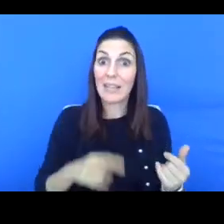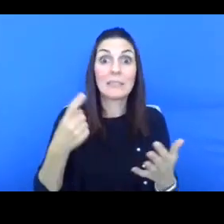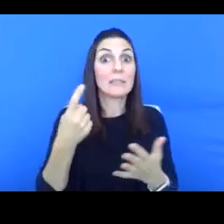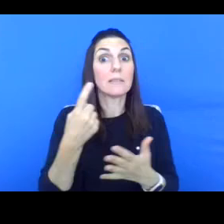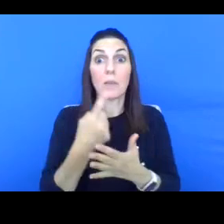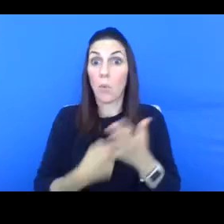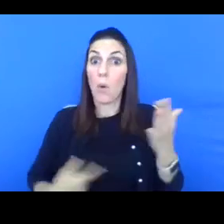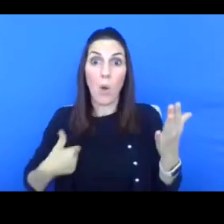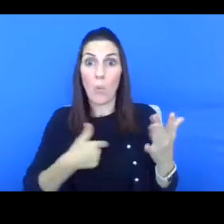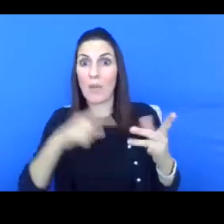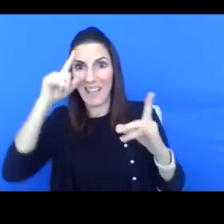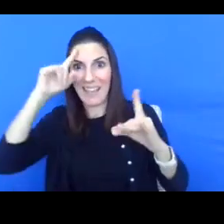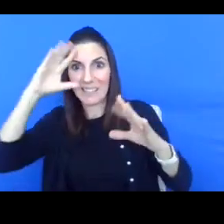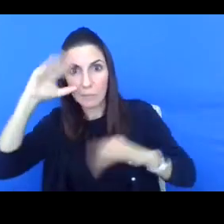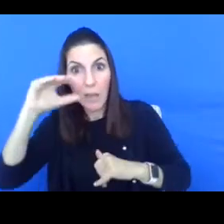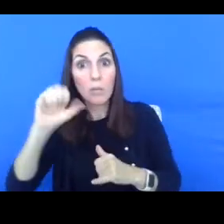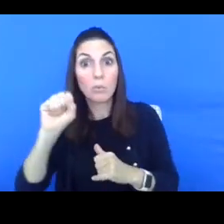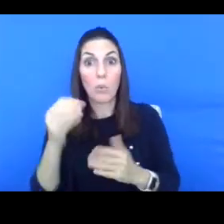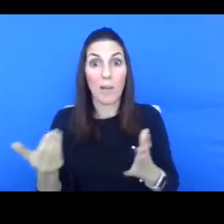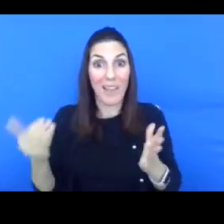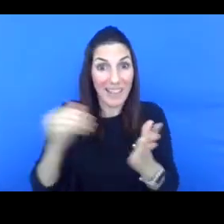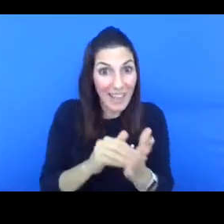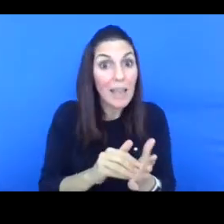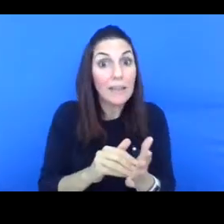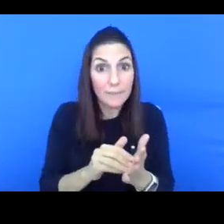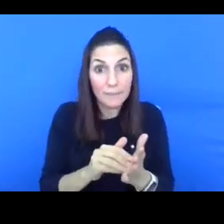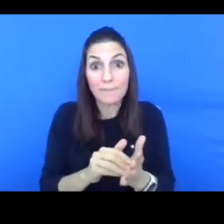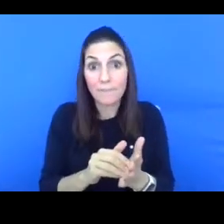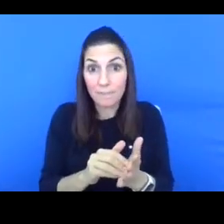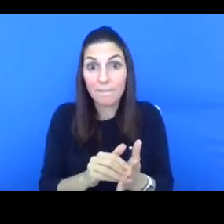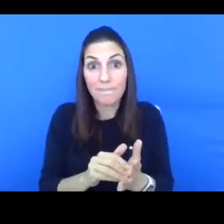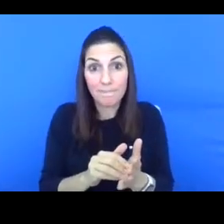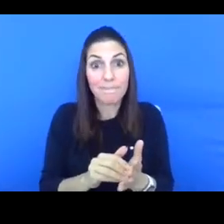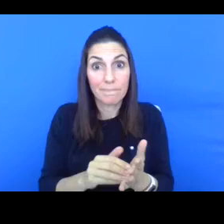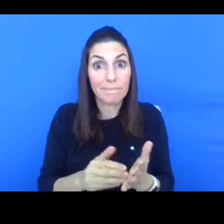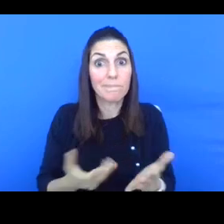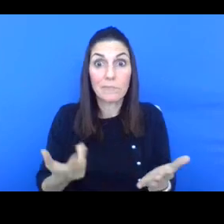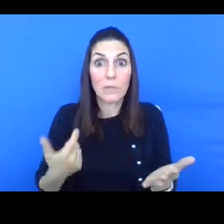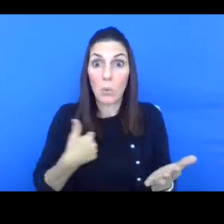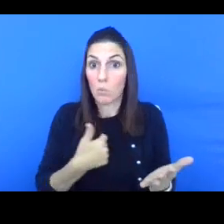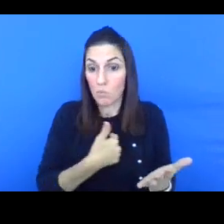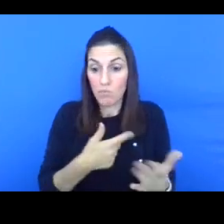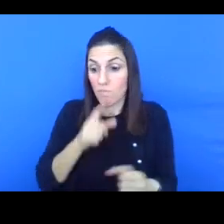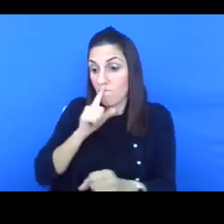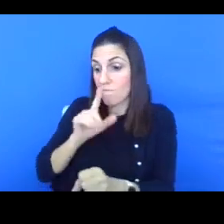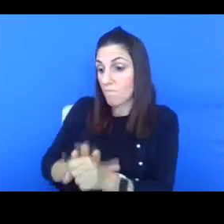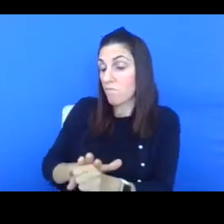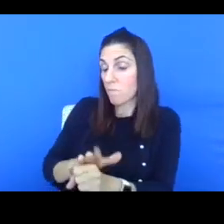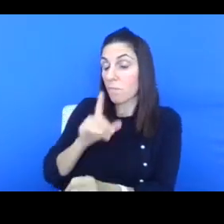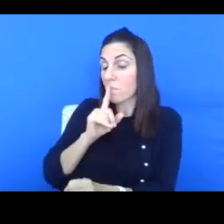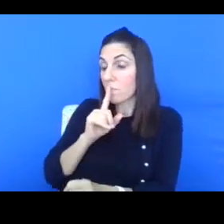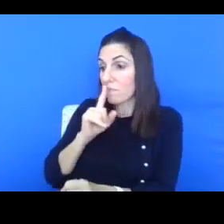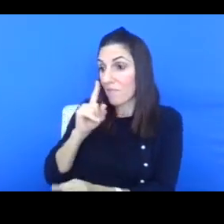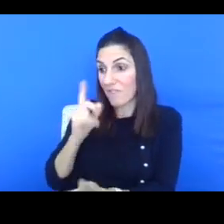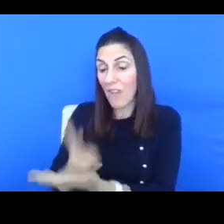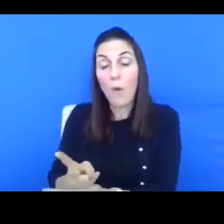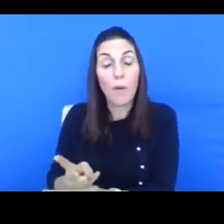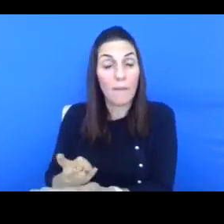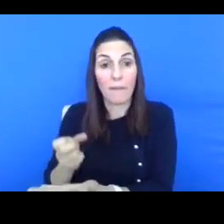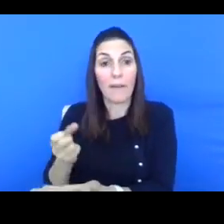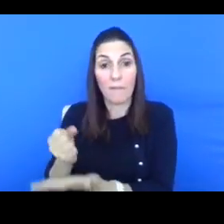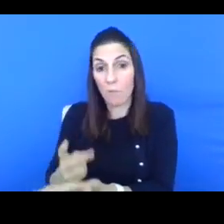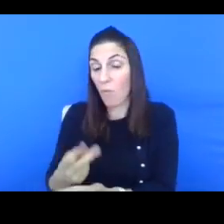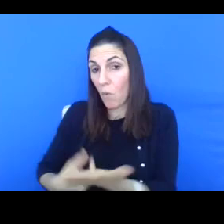So once again, we are verifying that. So